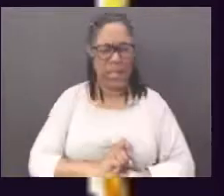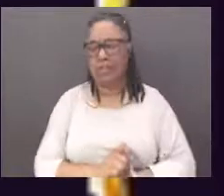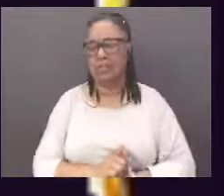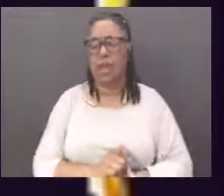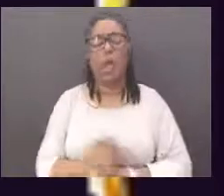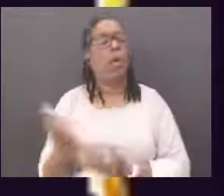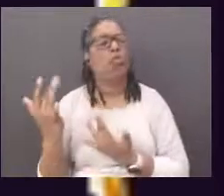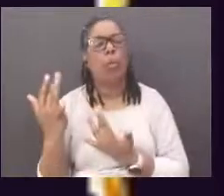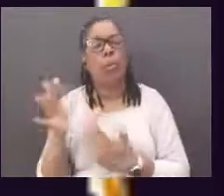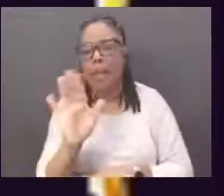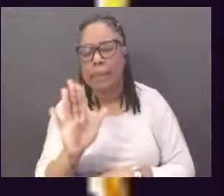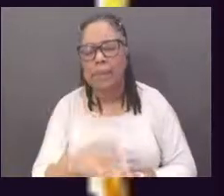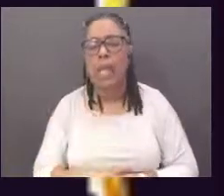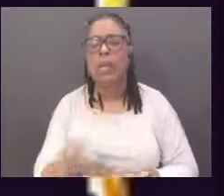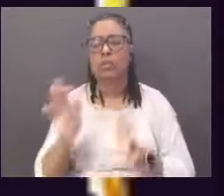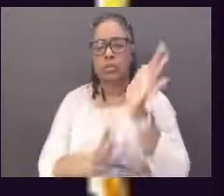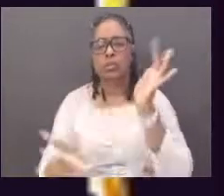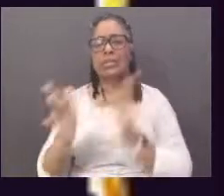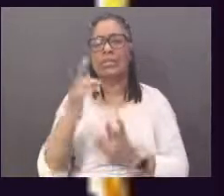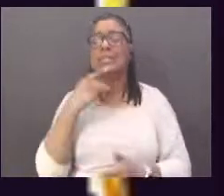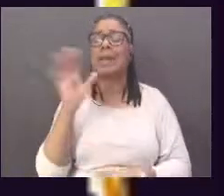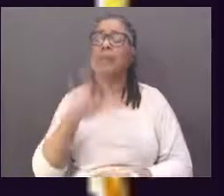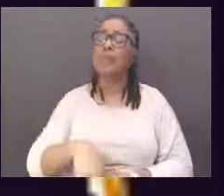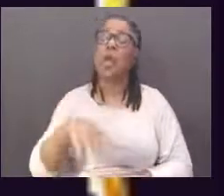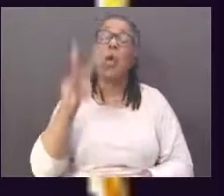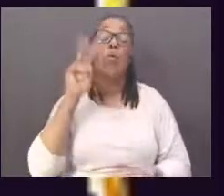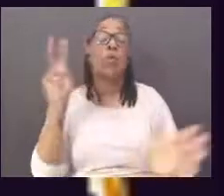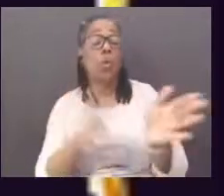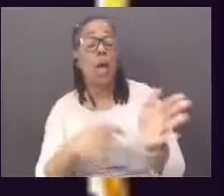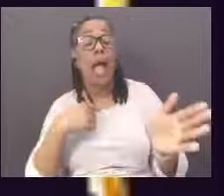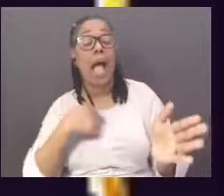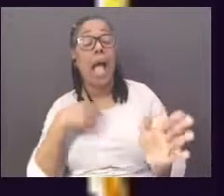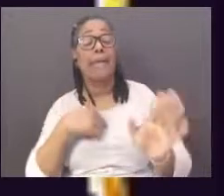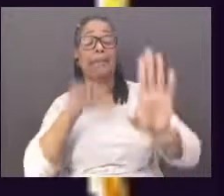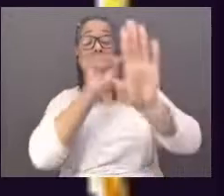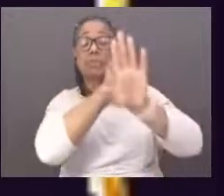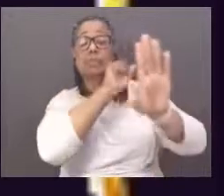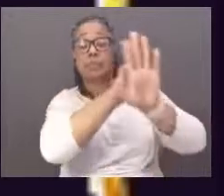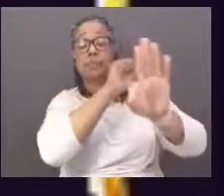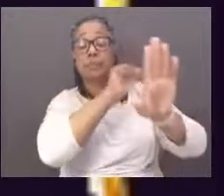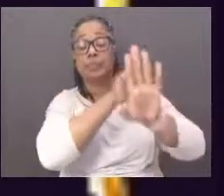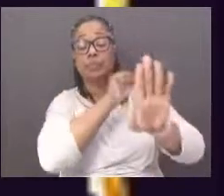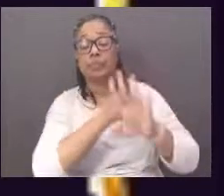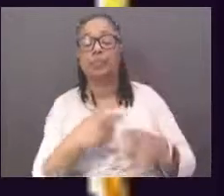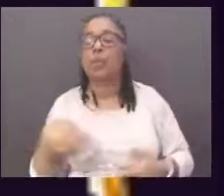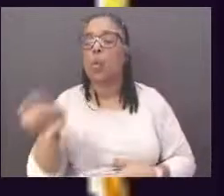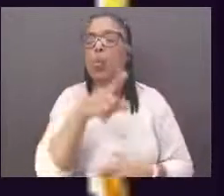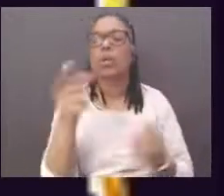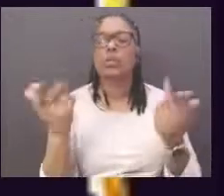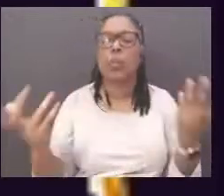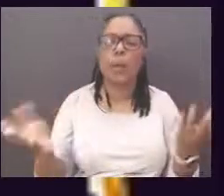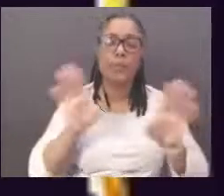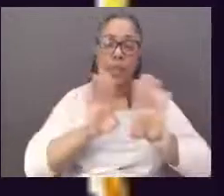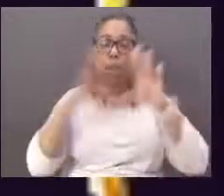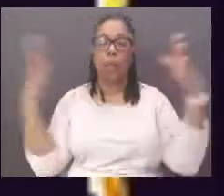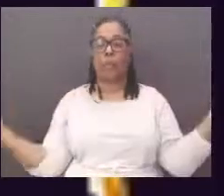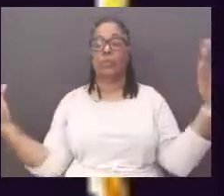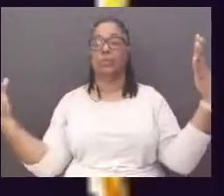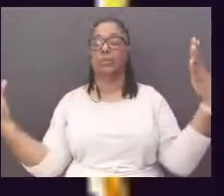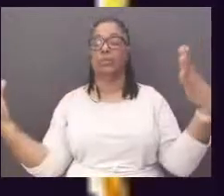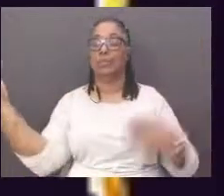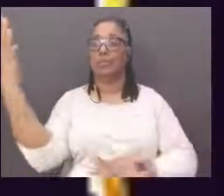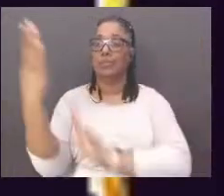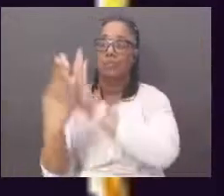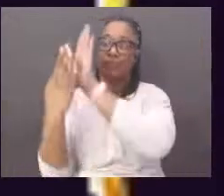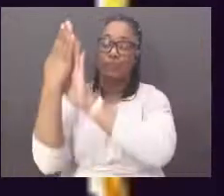Jesus said, behold, I stand at the door and knock. All we have to do is open the door and come face to face with the